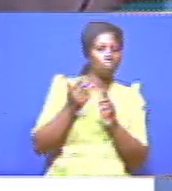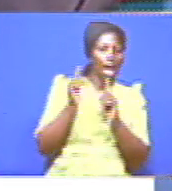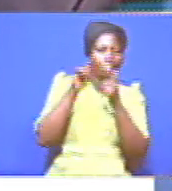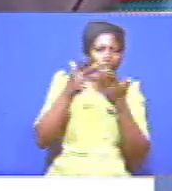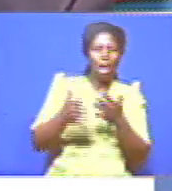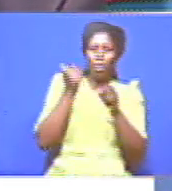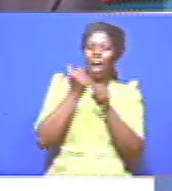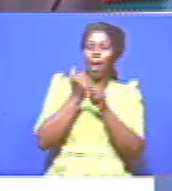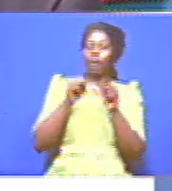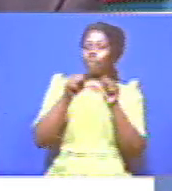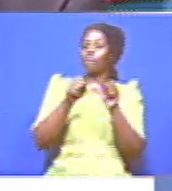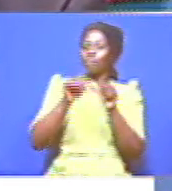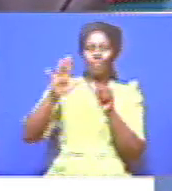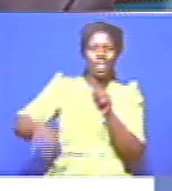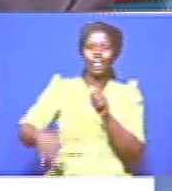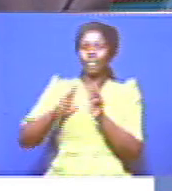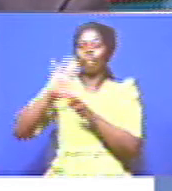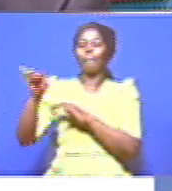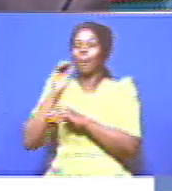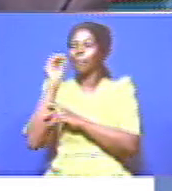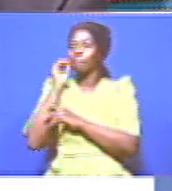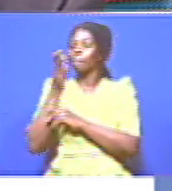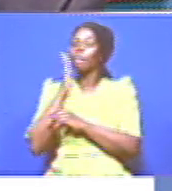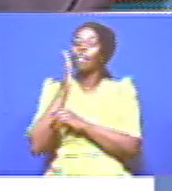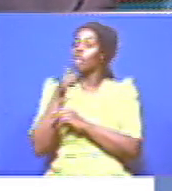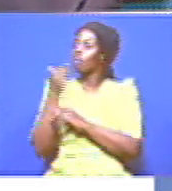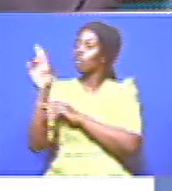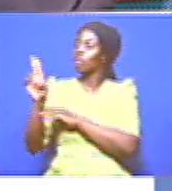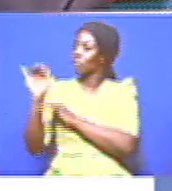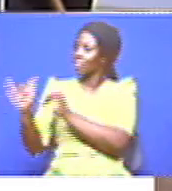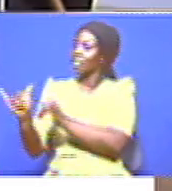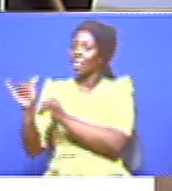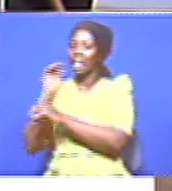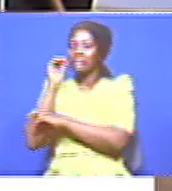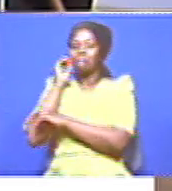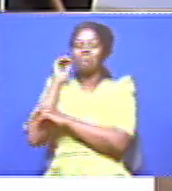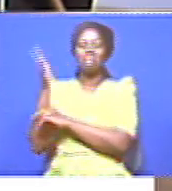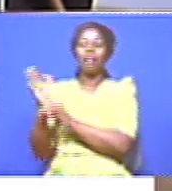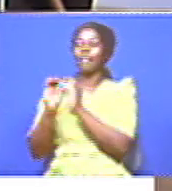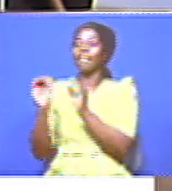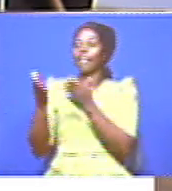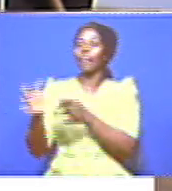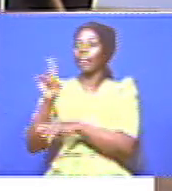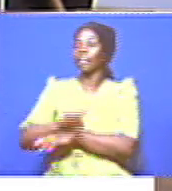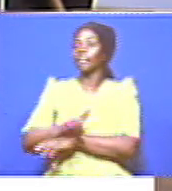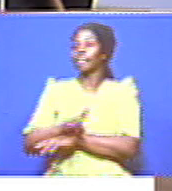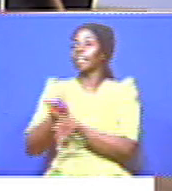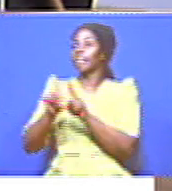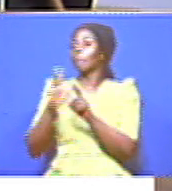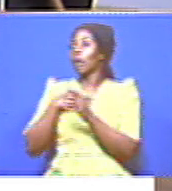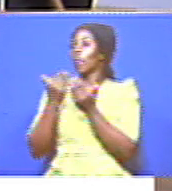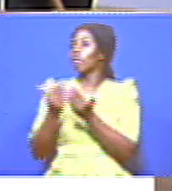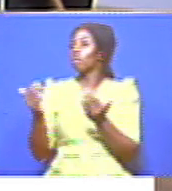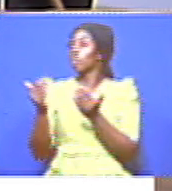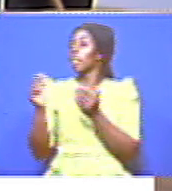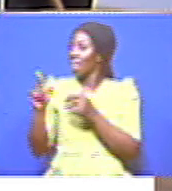Yes. Right. The mothers also, who before used to be at home and to bring up the children, are no longer in there. Yeah. And our children are really at the mercy